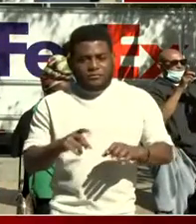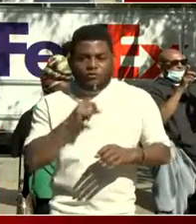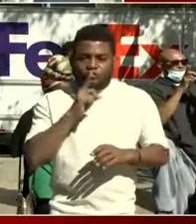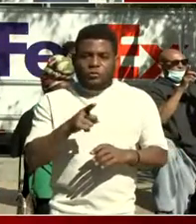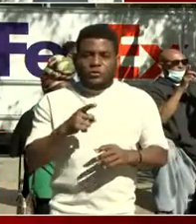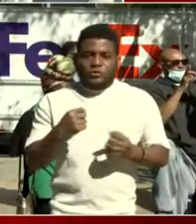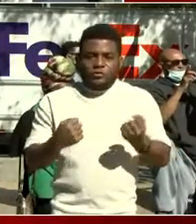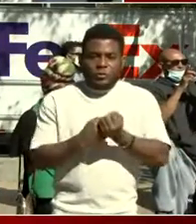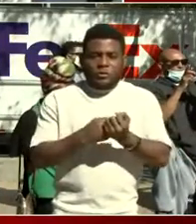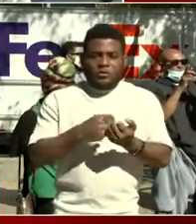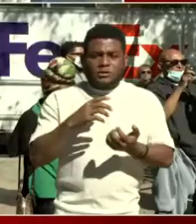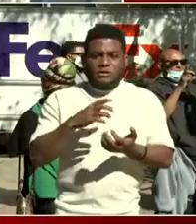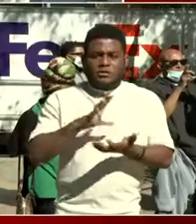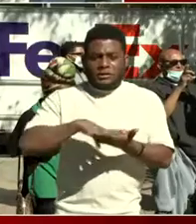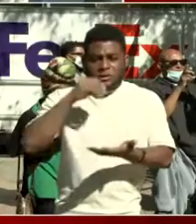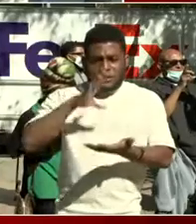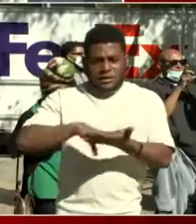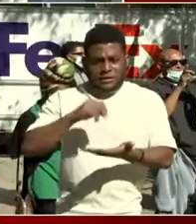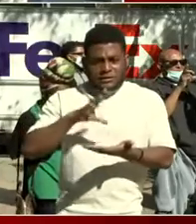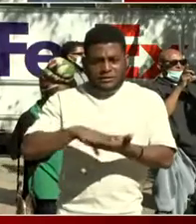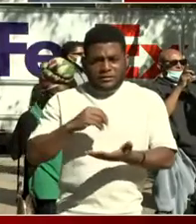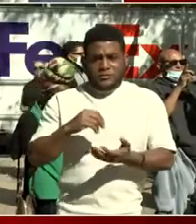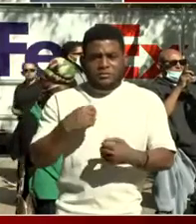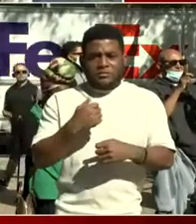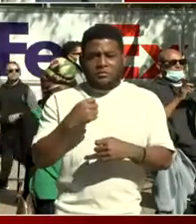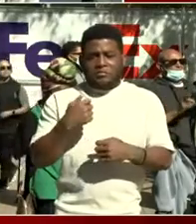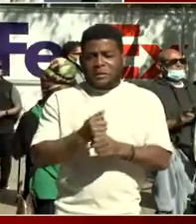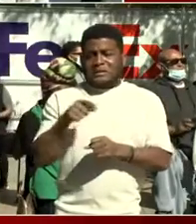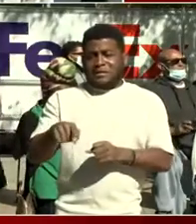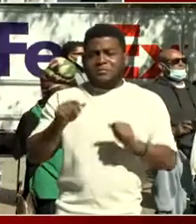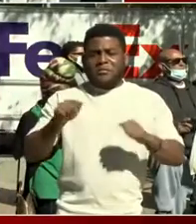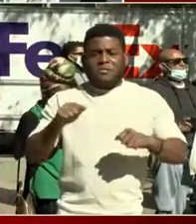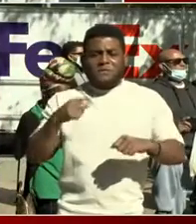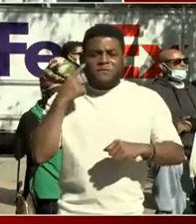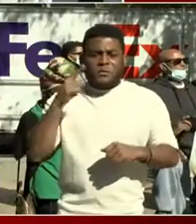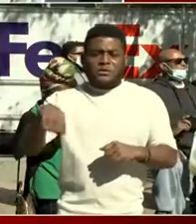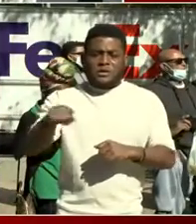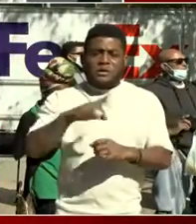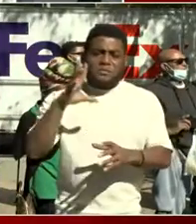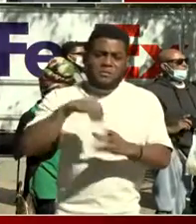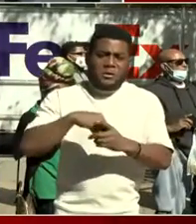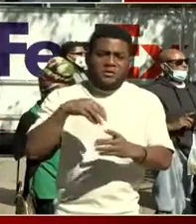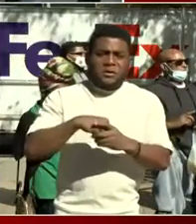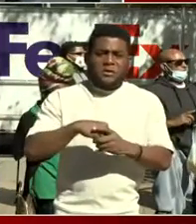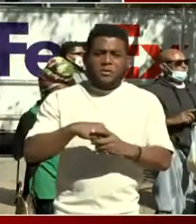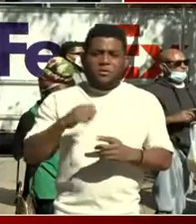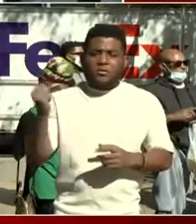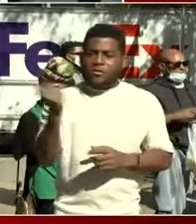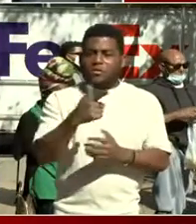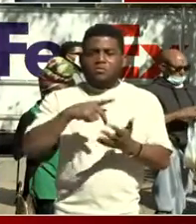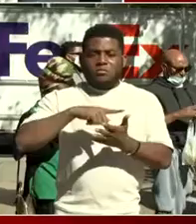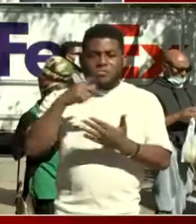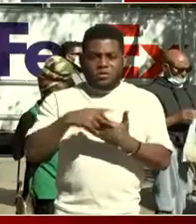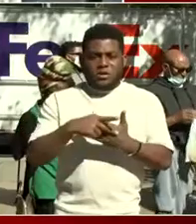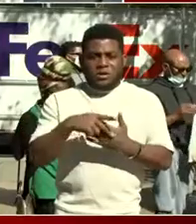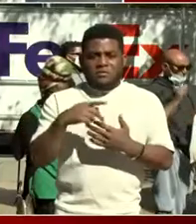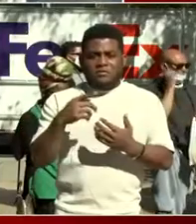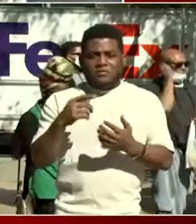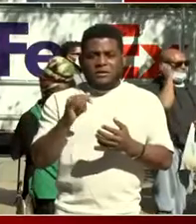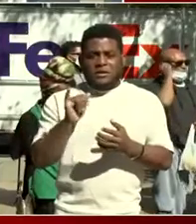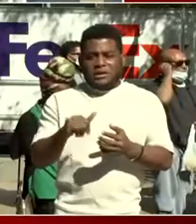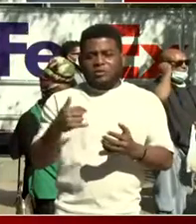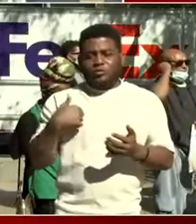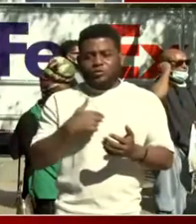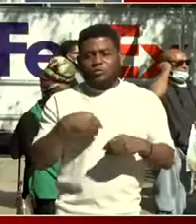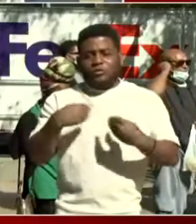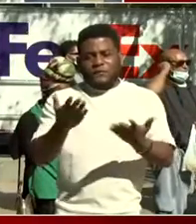but also making it possible for them to participate in all of the programs and services that we've invested in.